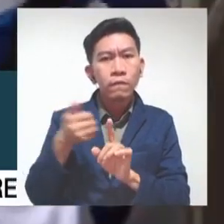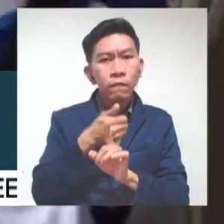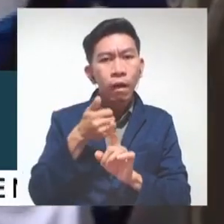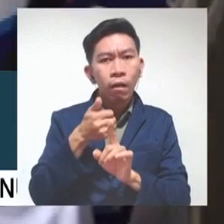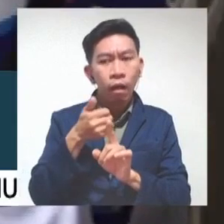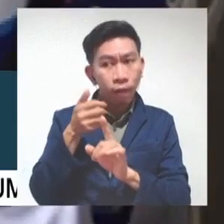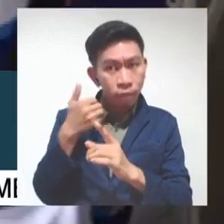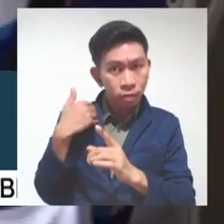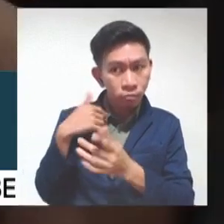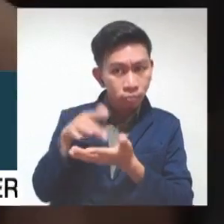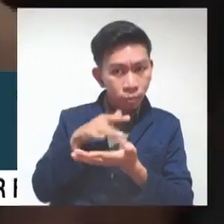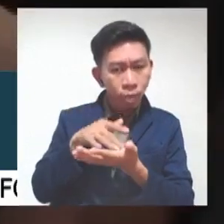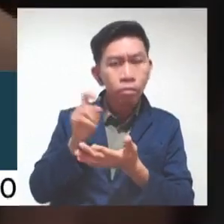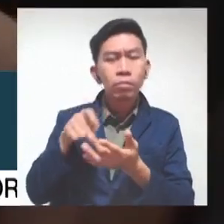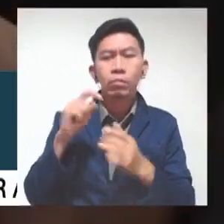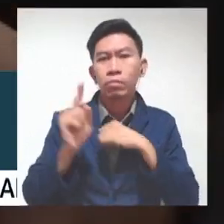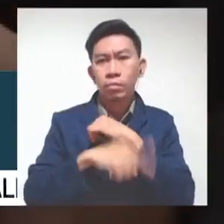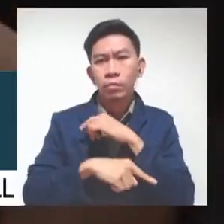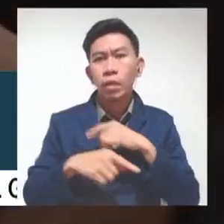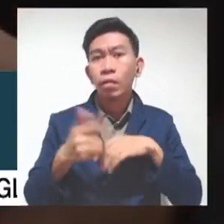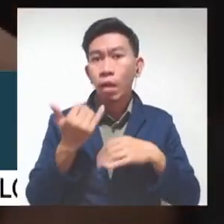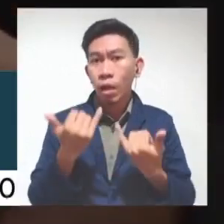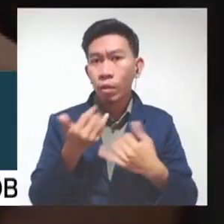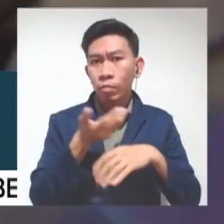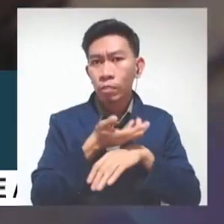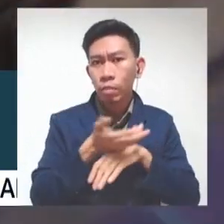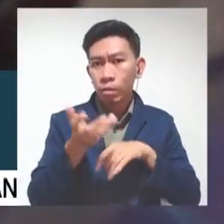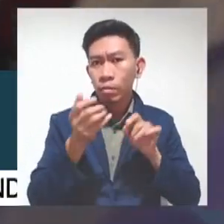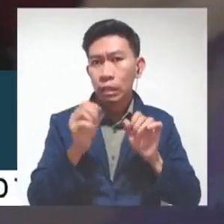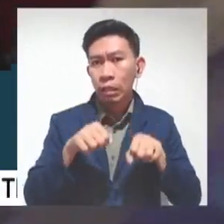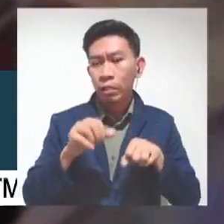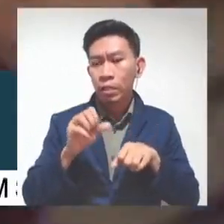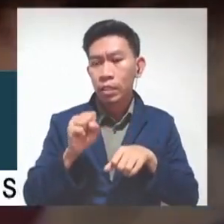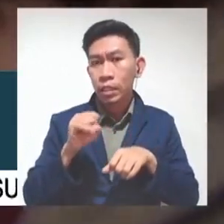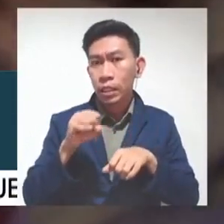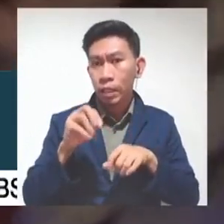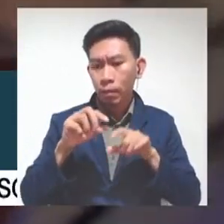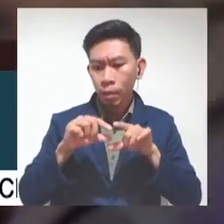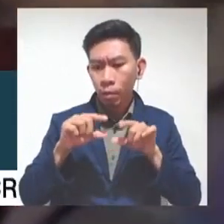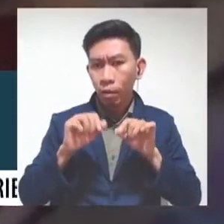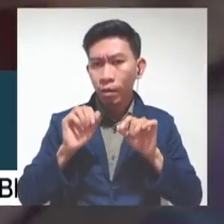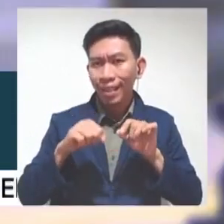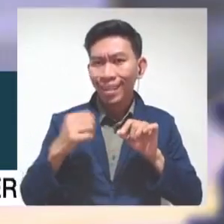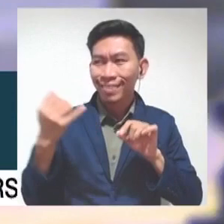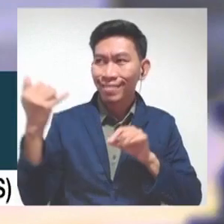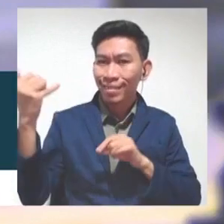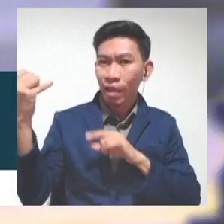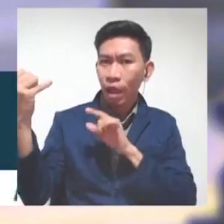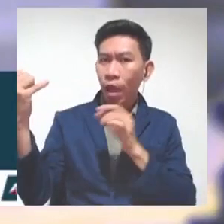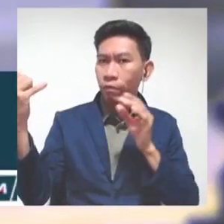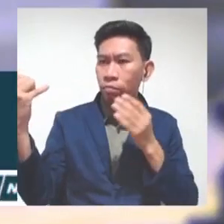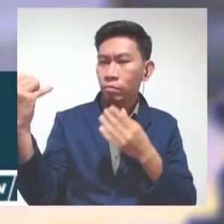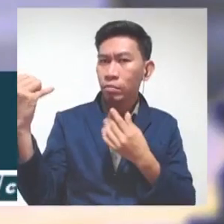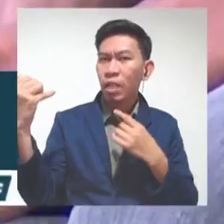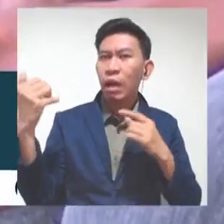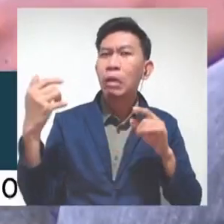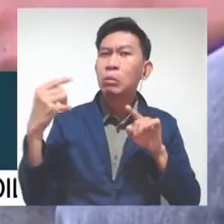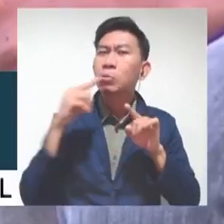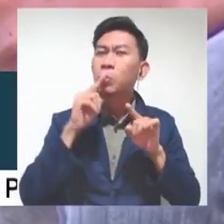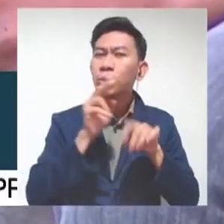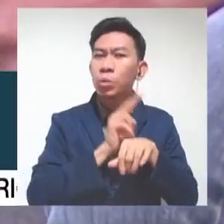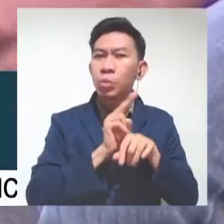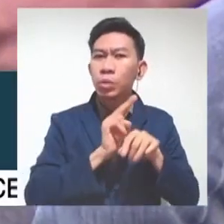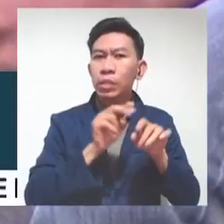was revealed scammers can register SIM cards using animal photos of or photos of fictional characters.